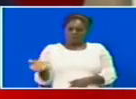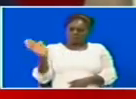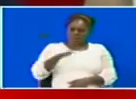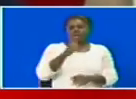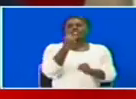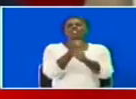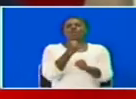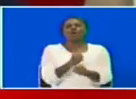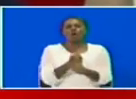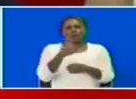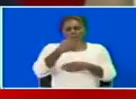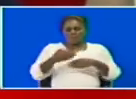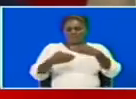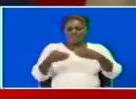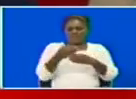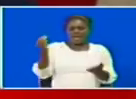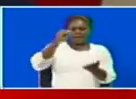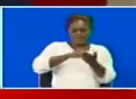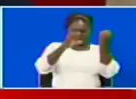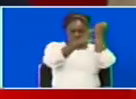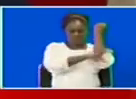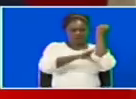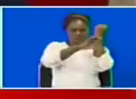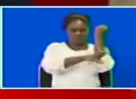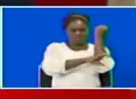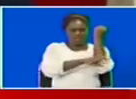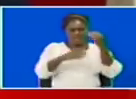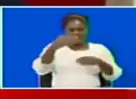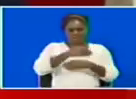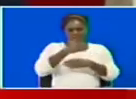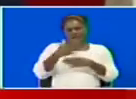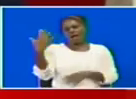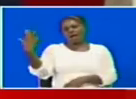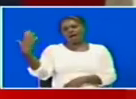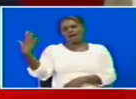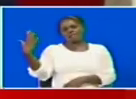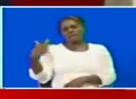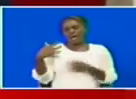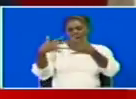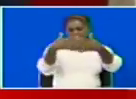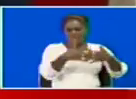work rebuilding our country with American hands and American